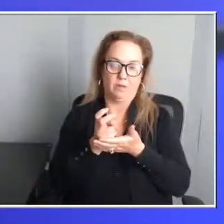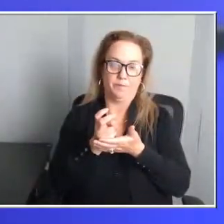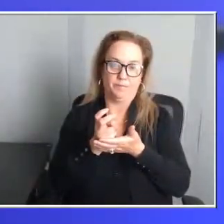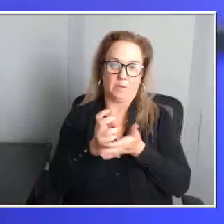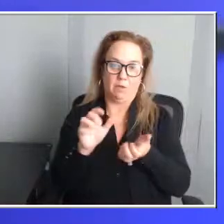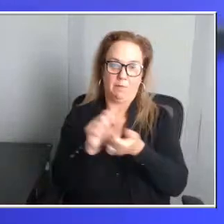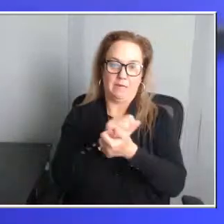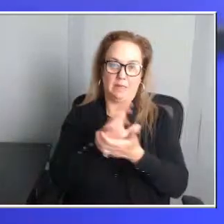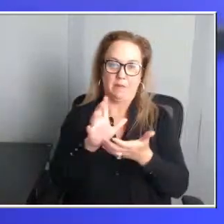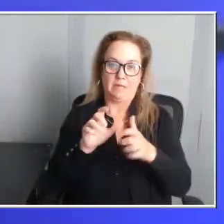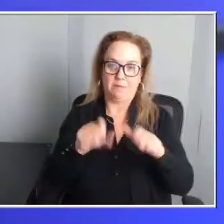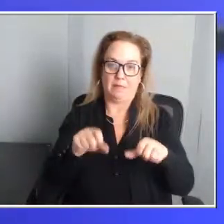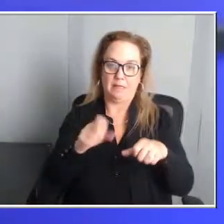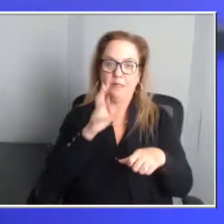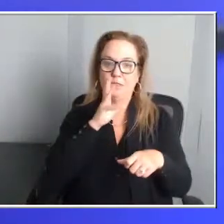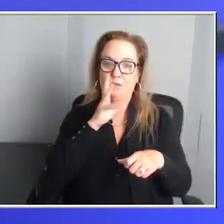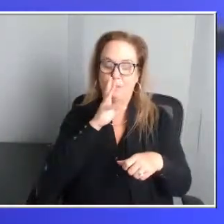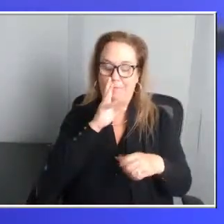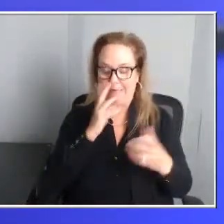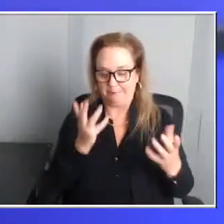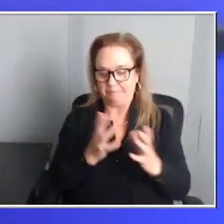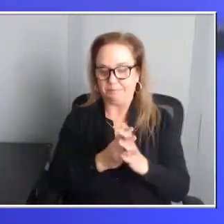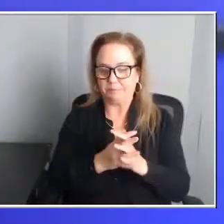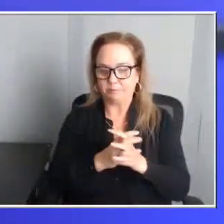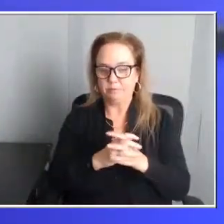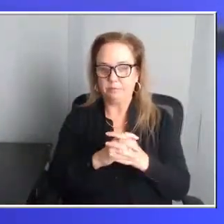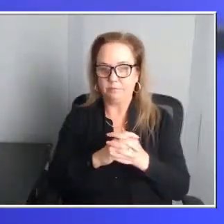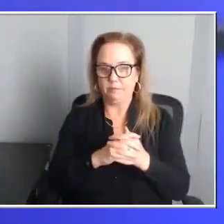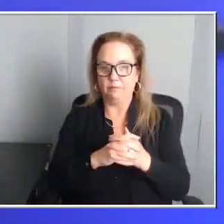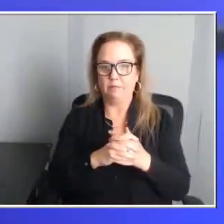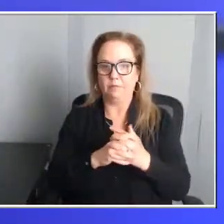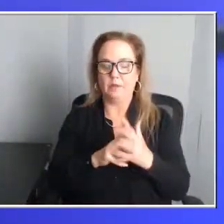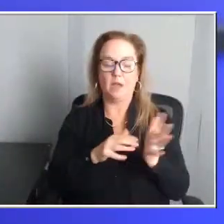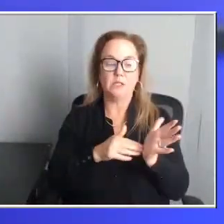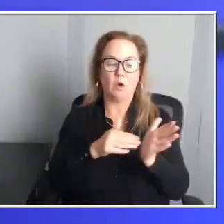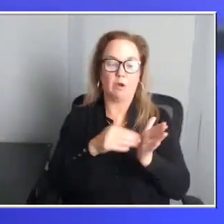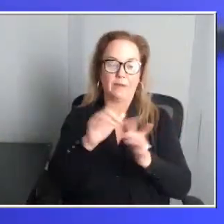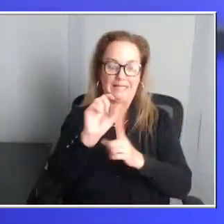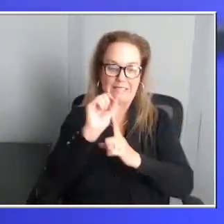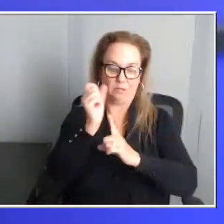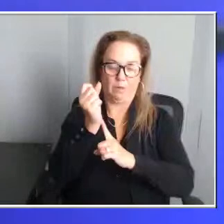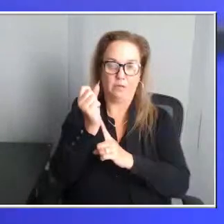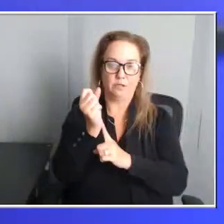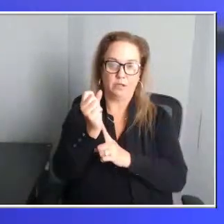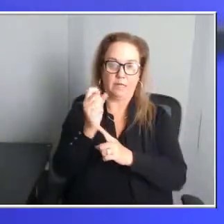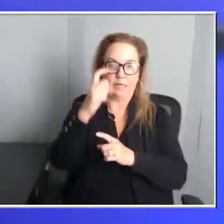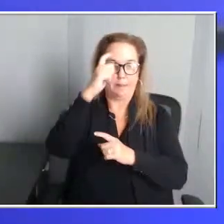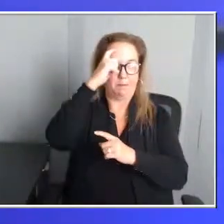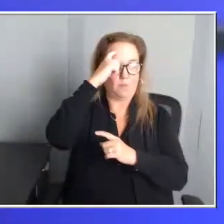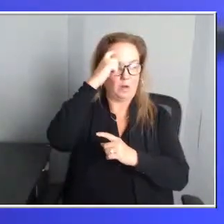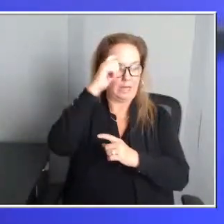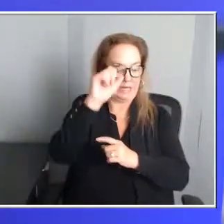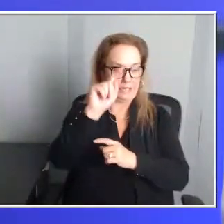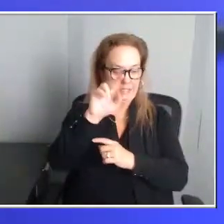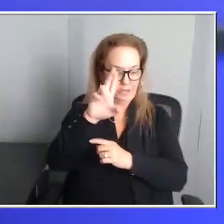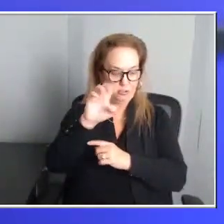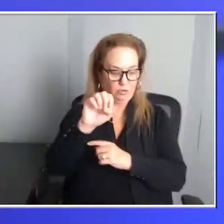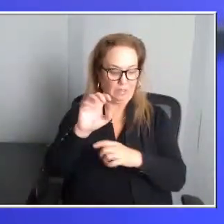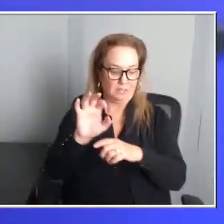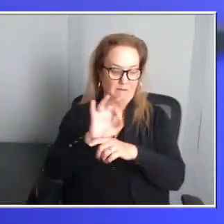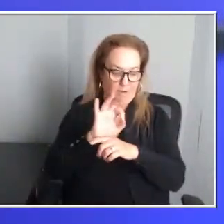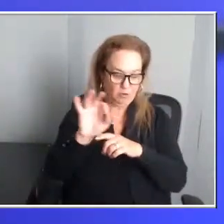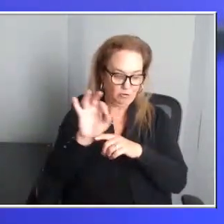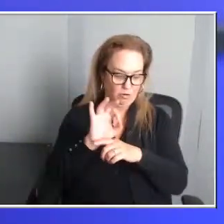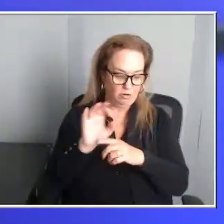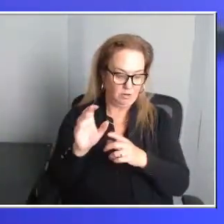damaging his ability to speak. So often in cases such as this, where the brain tissue is very functional, we may consider